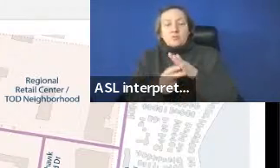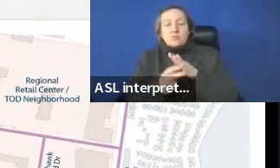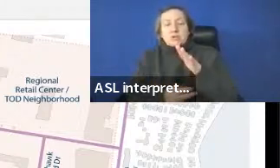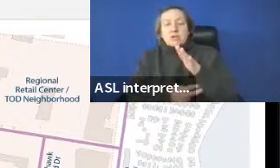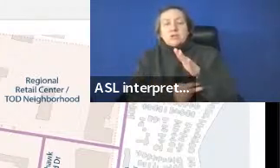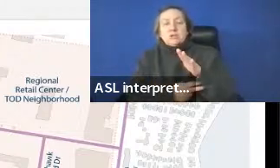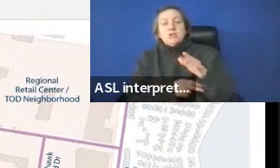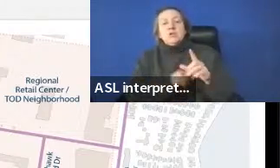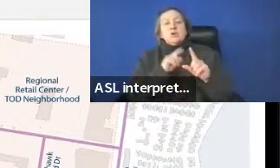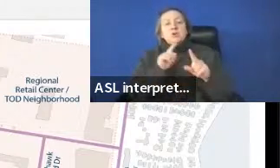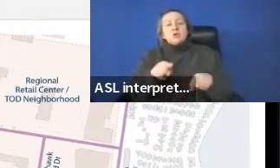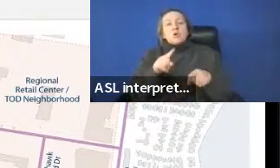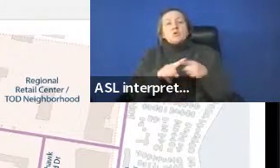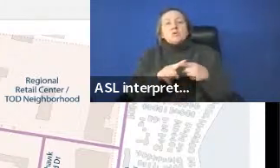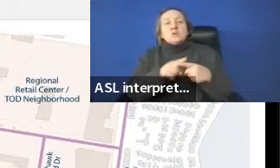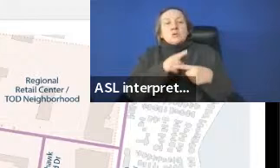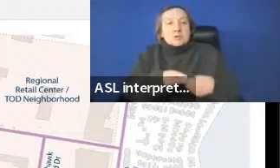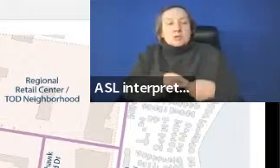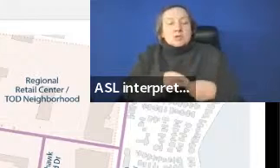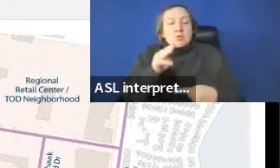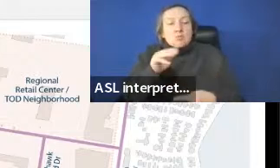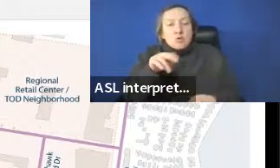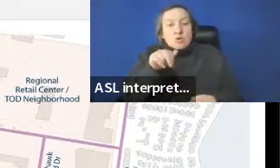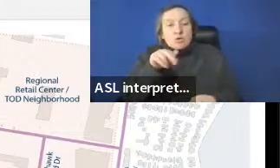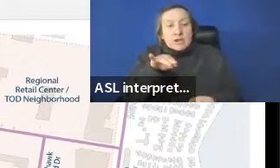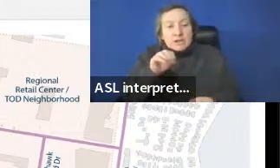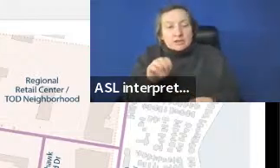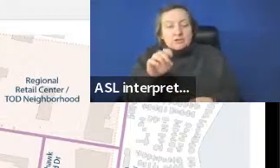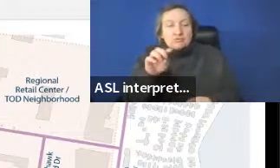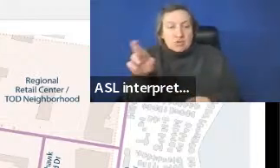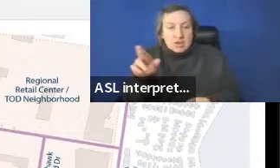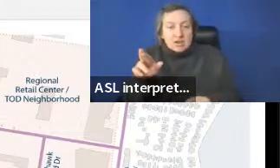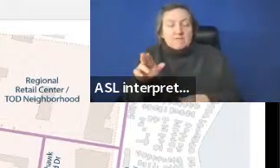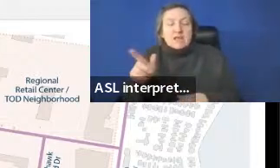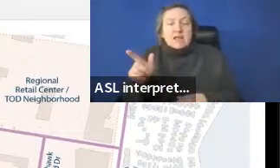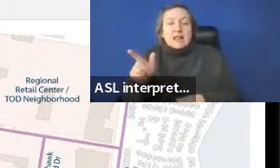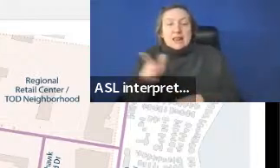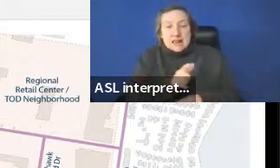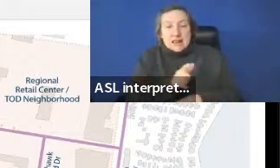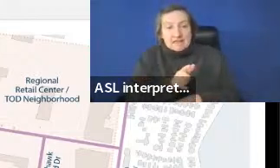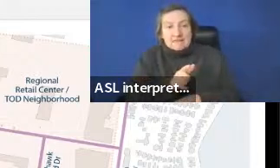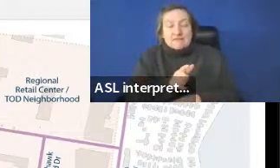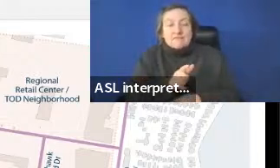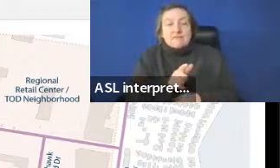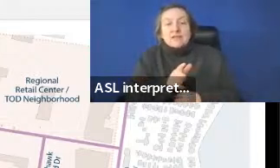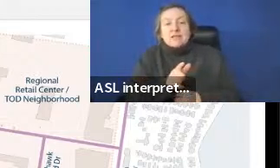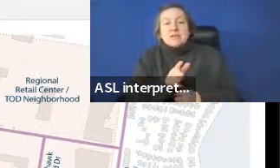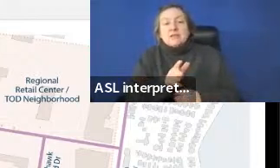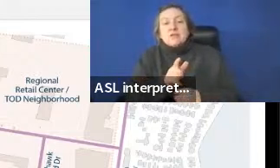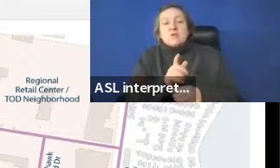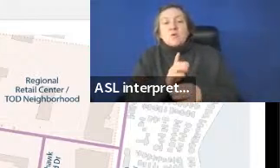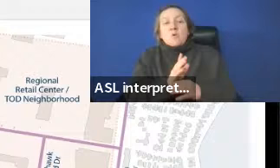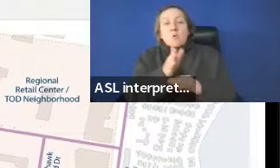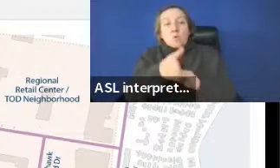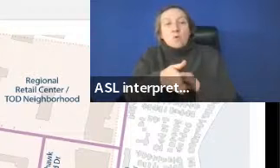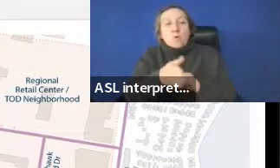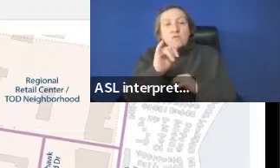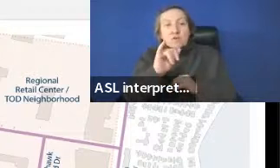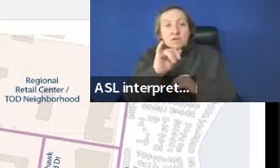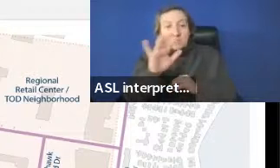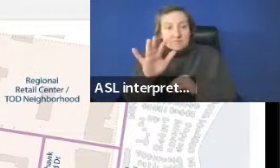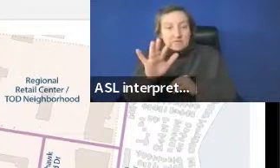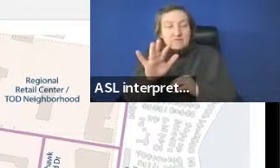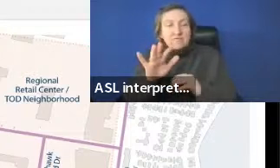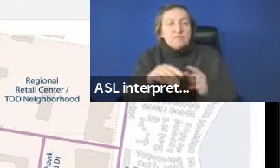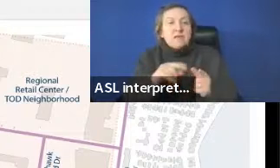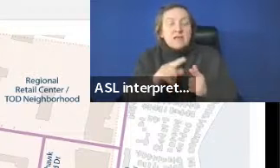the intersection at Marine Drive. You're making a left at that intersection. You go over I-5, and